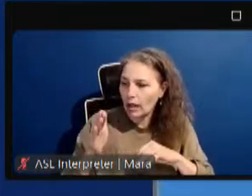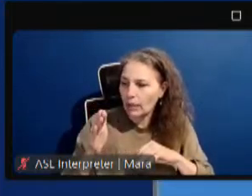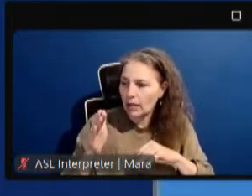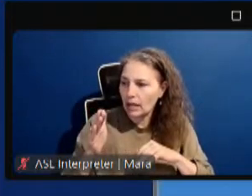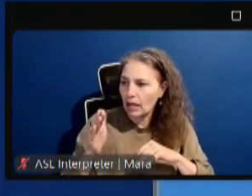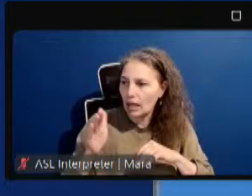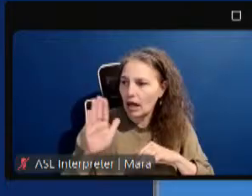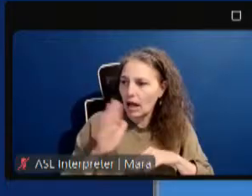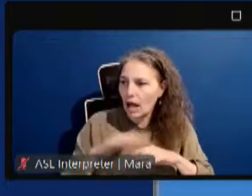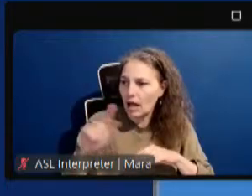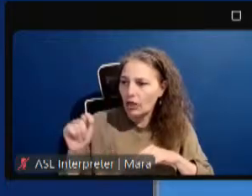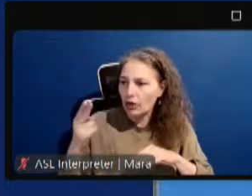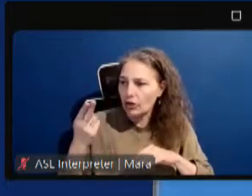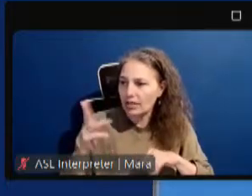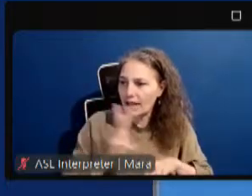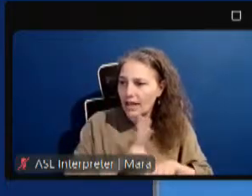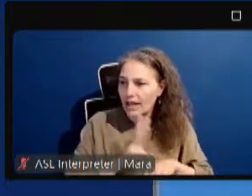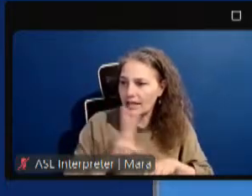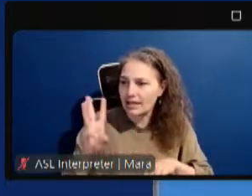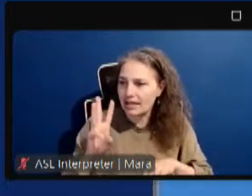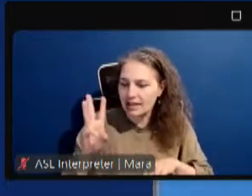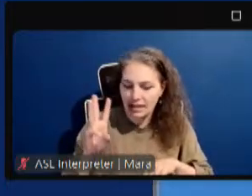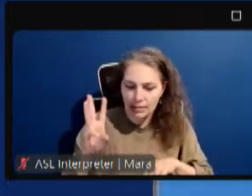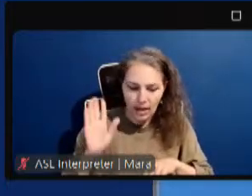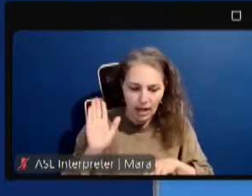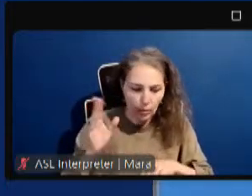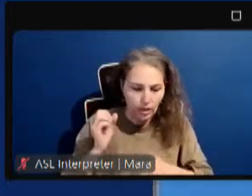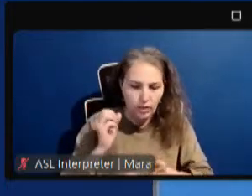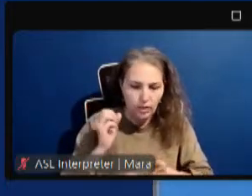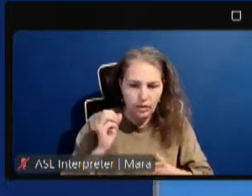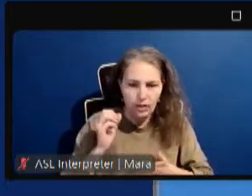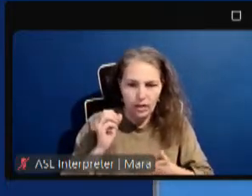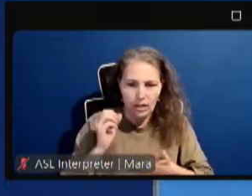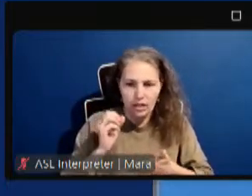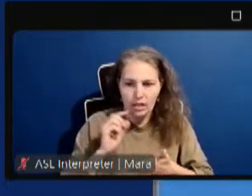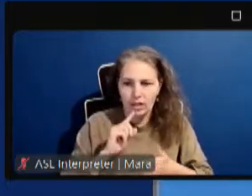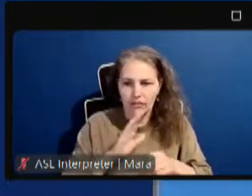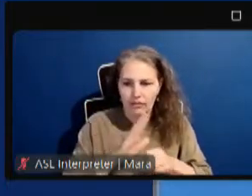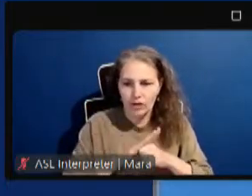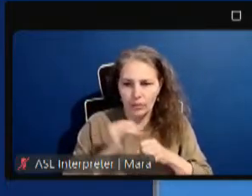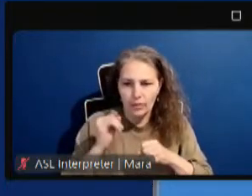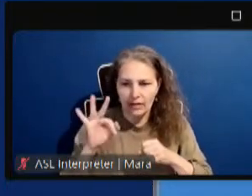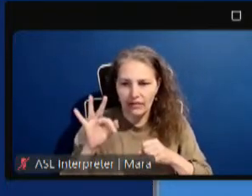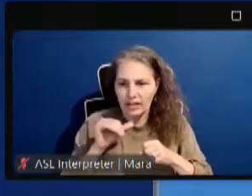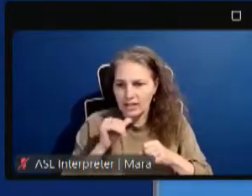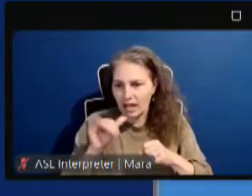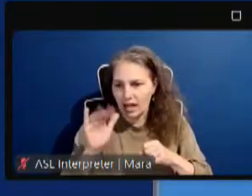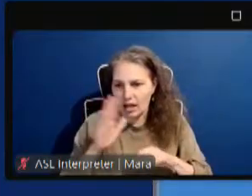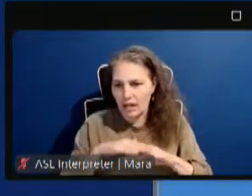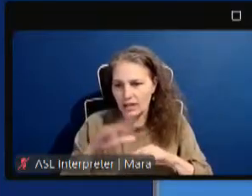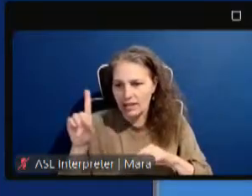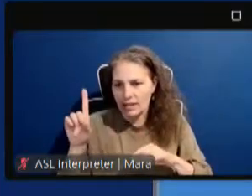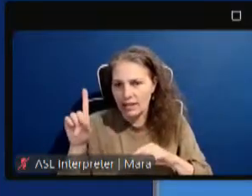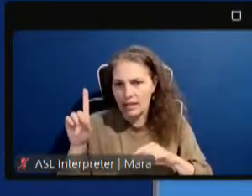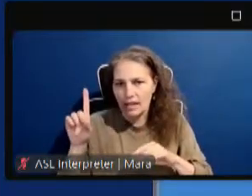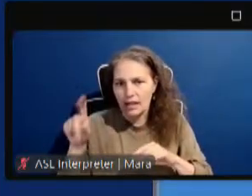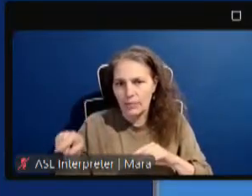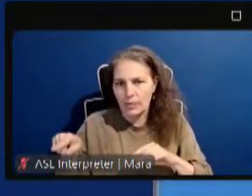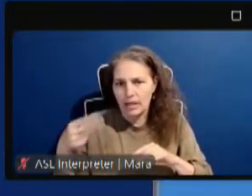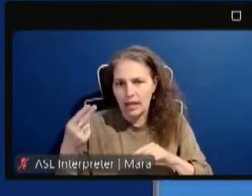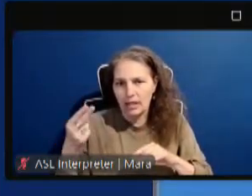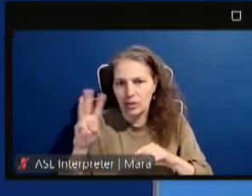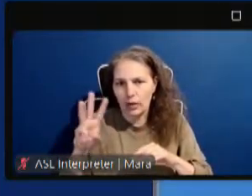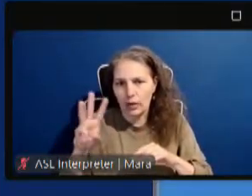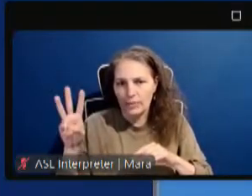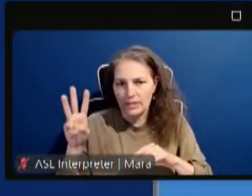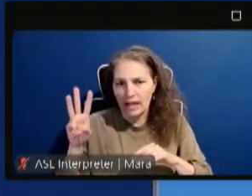again, Thursday at 6 p.m. And I will verify right now, if that's not up on the DPH website, it very shortly will be. If I can find that, I'll